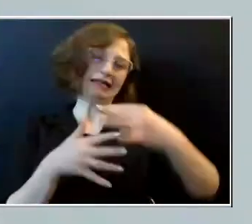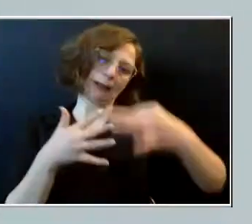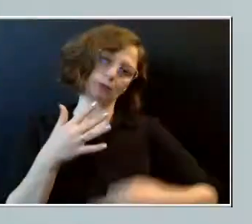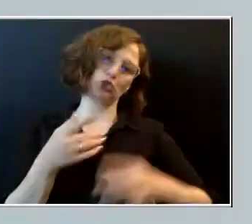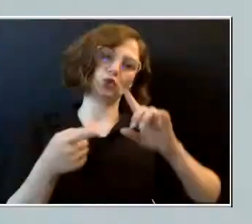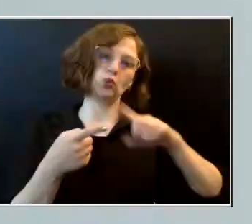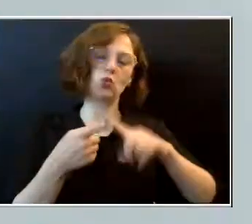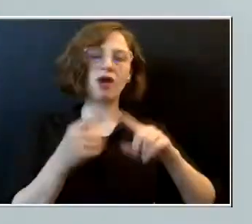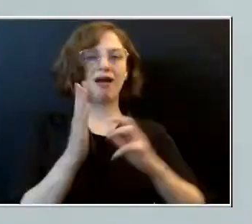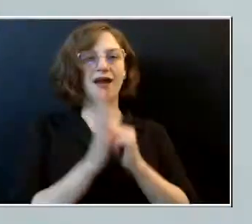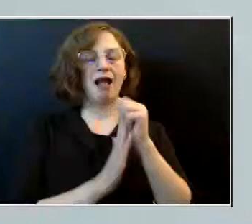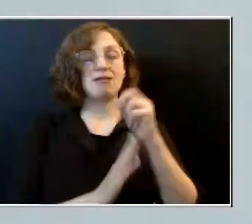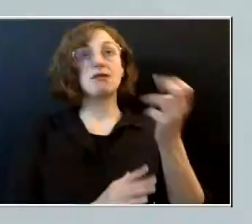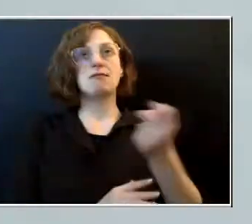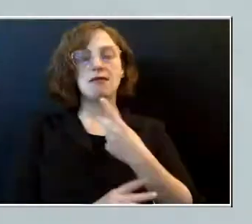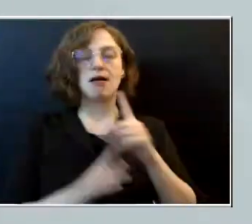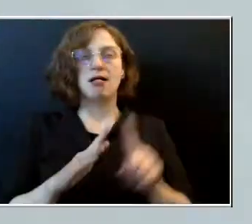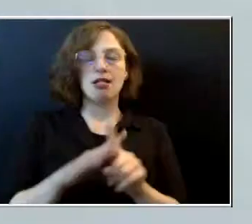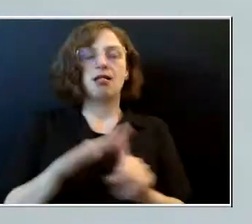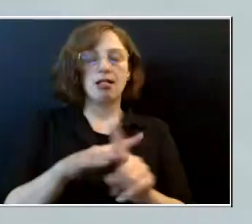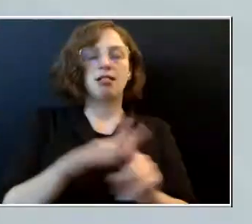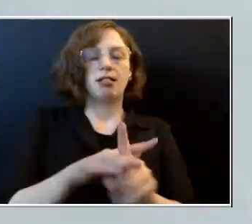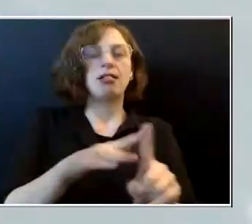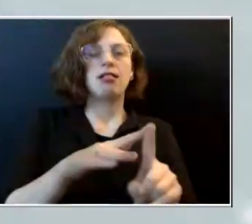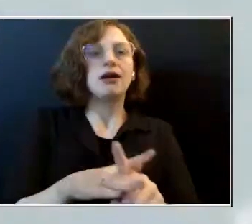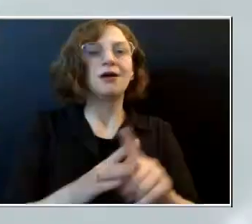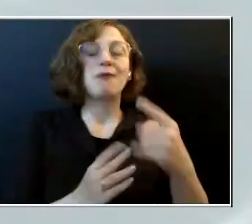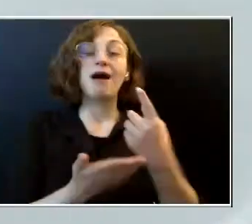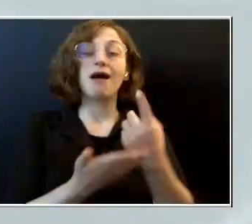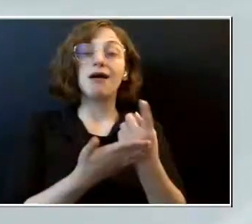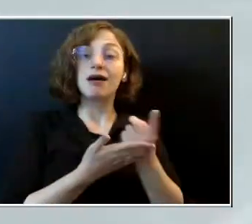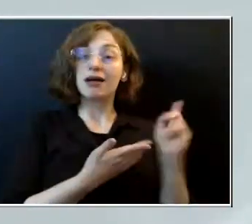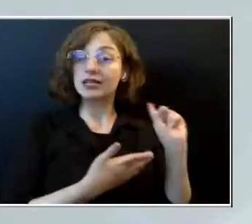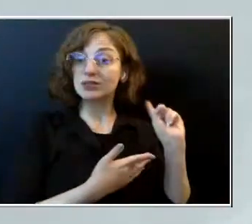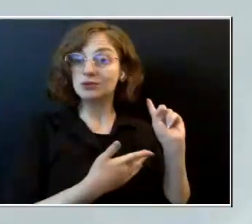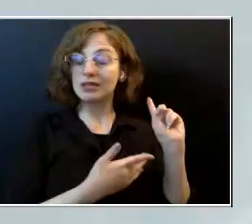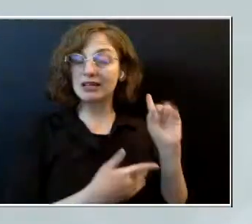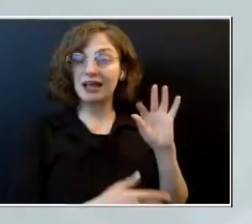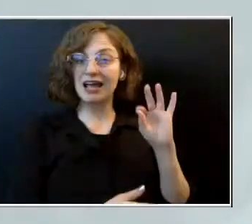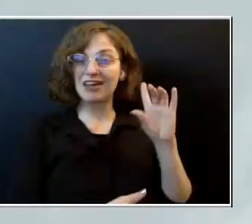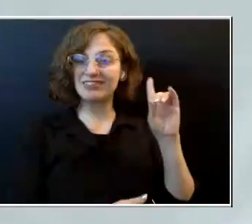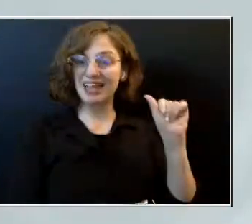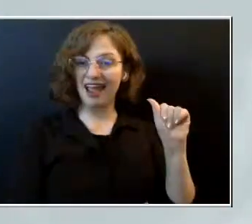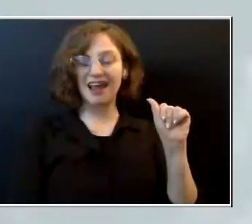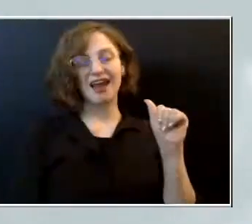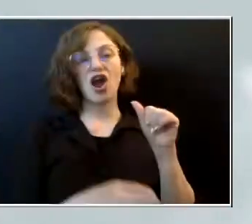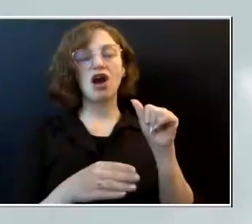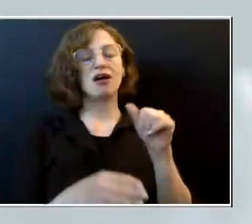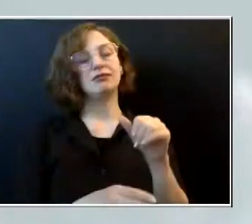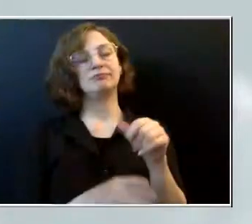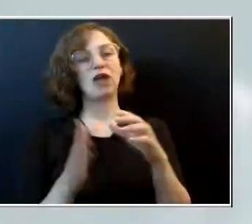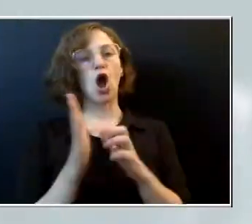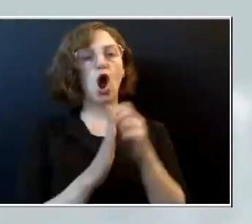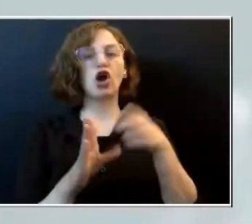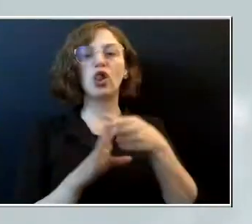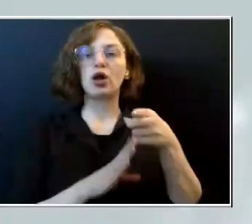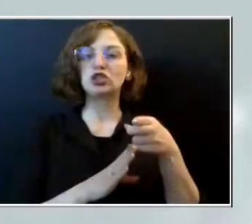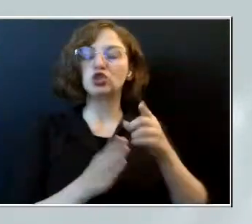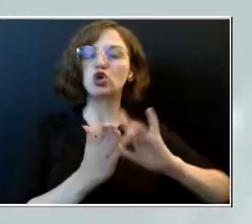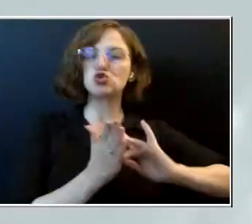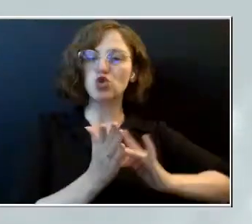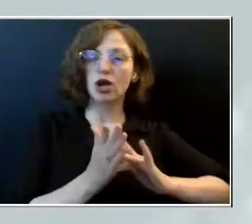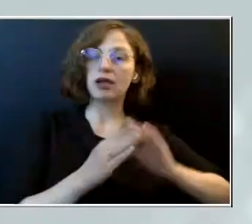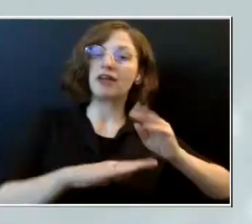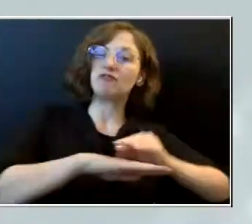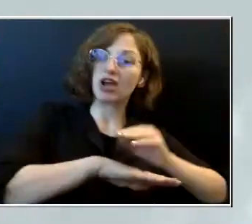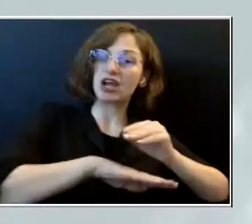FDA's Oncologic Drugs Advisory Committee, they're actually really important. It sounds like a lot of words, but that's a pretty cool group because they really look hard at all the studies that are